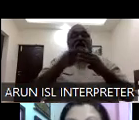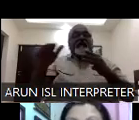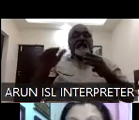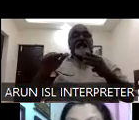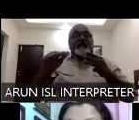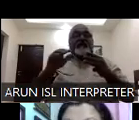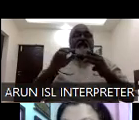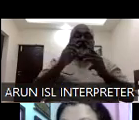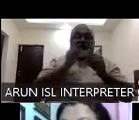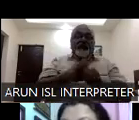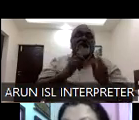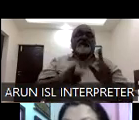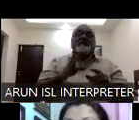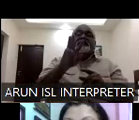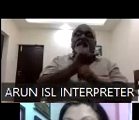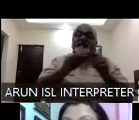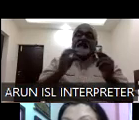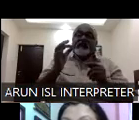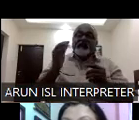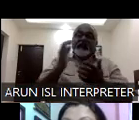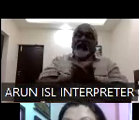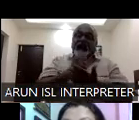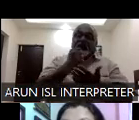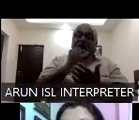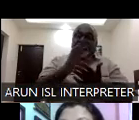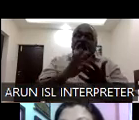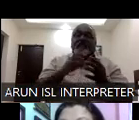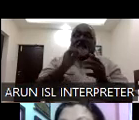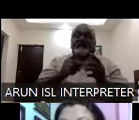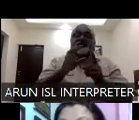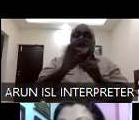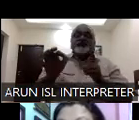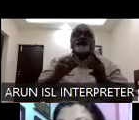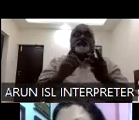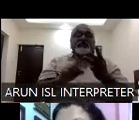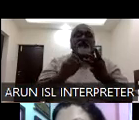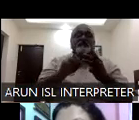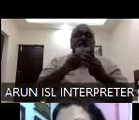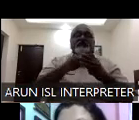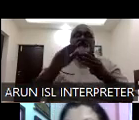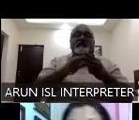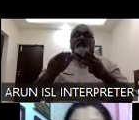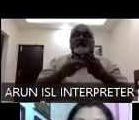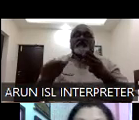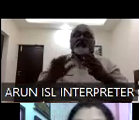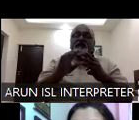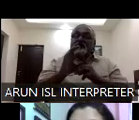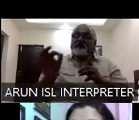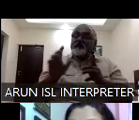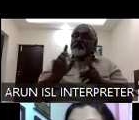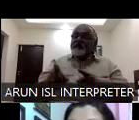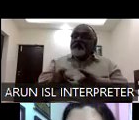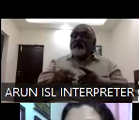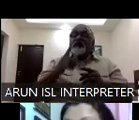budget as a 3% budget, which you are aware, through operationalizing, and see to it that you maintain